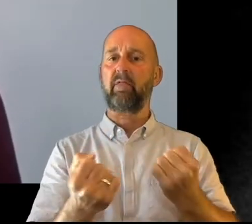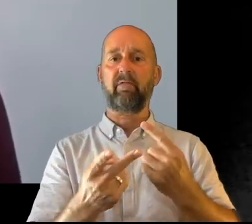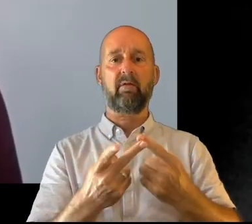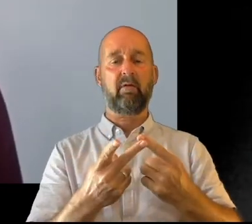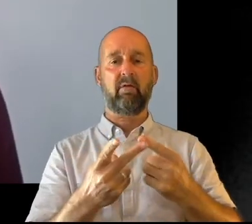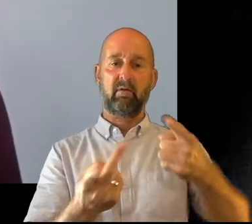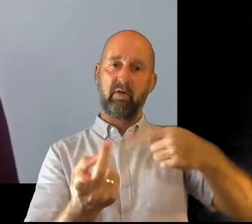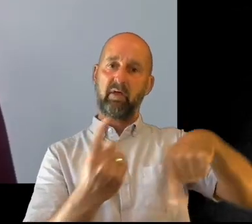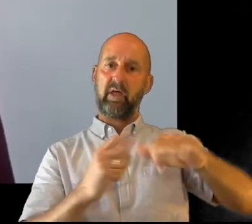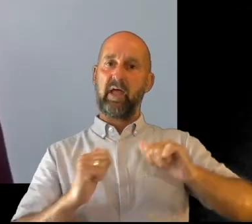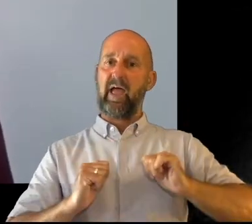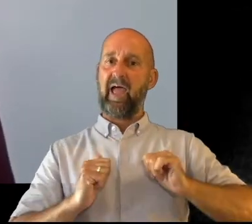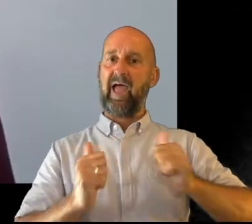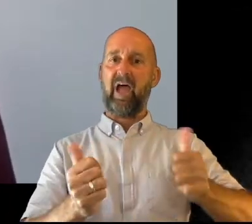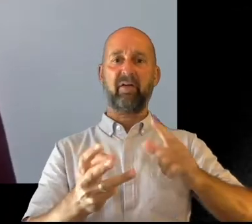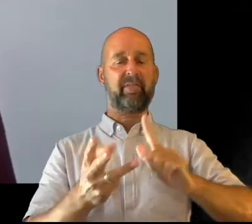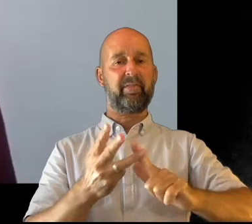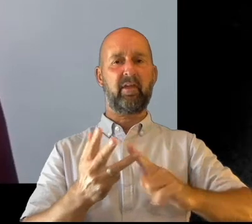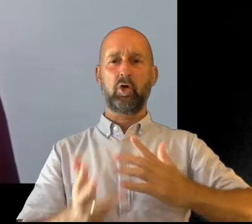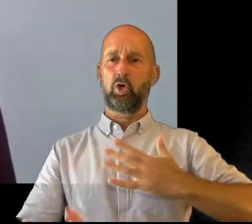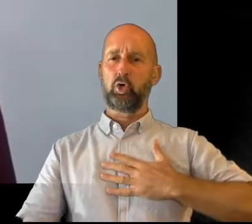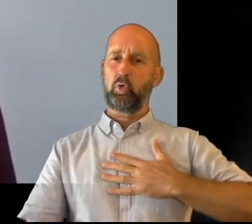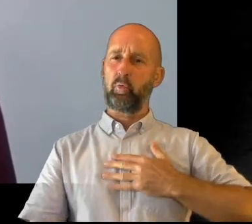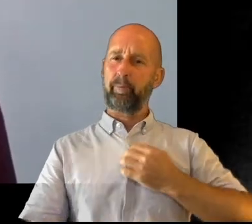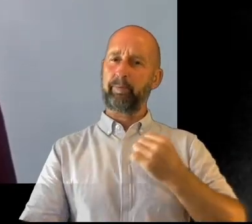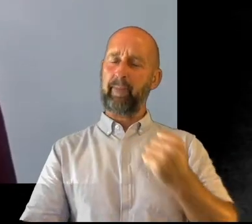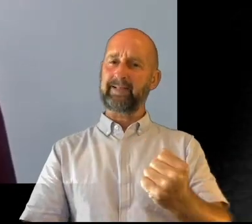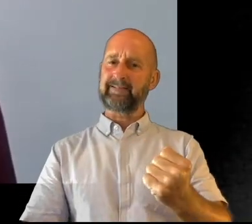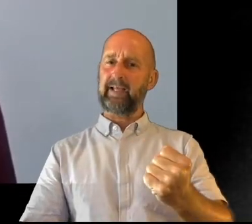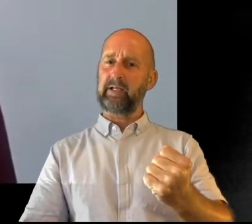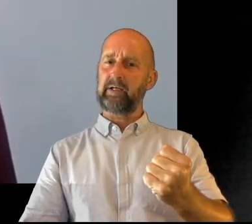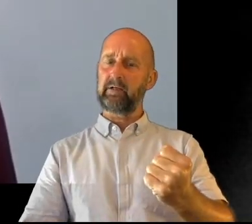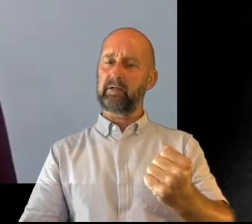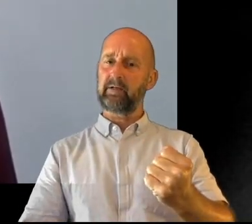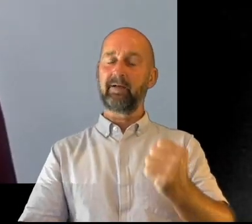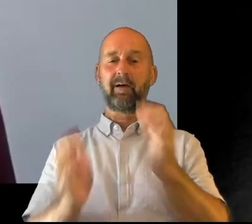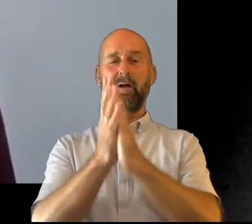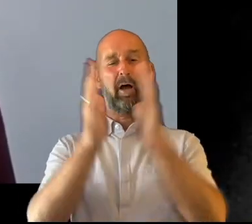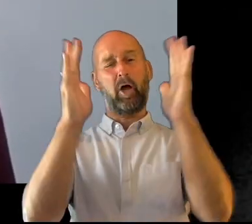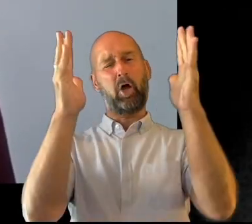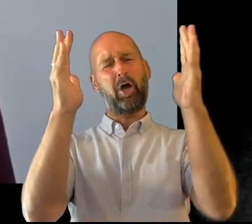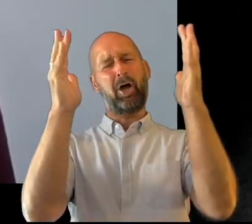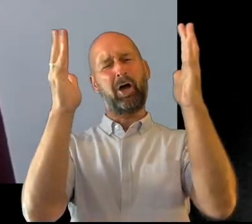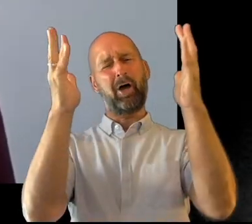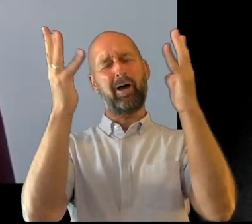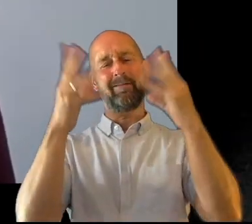health, of humanity. Audience applaud, lapping at her.